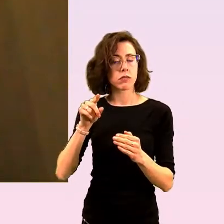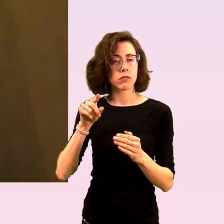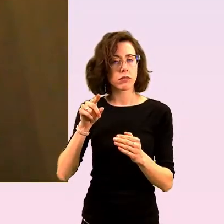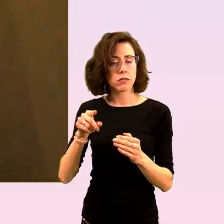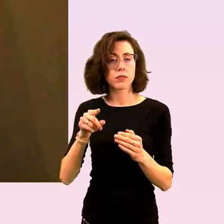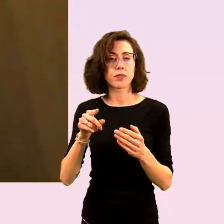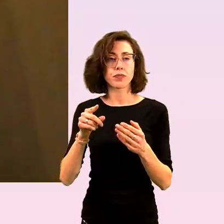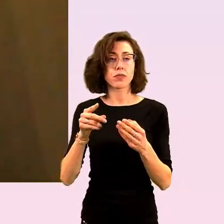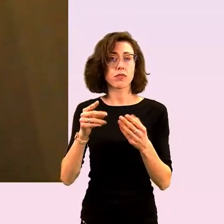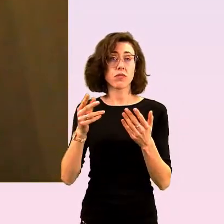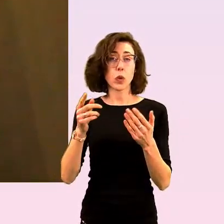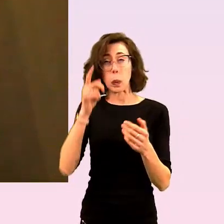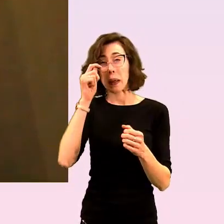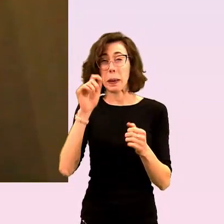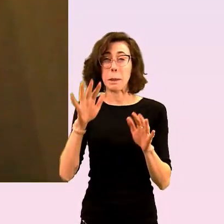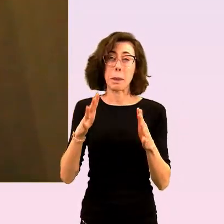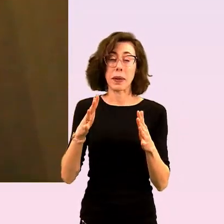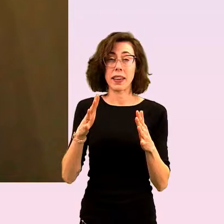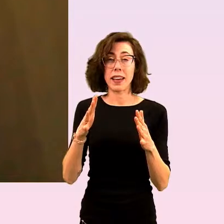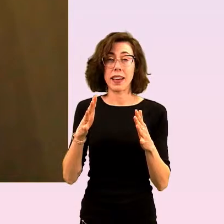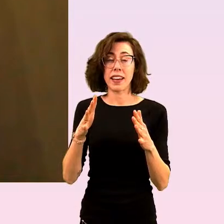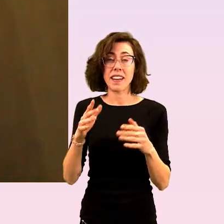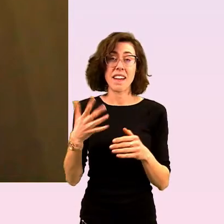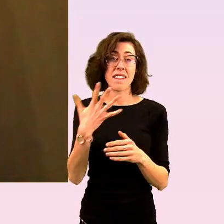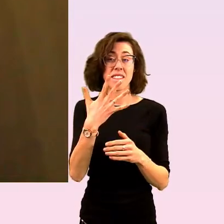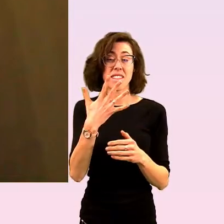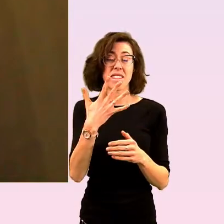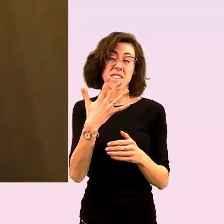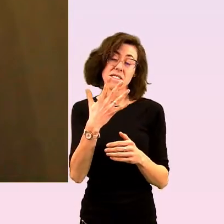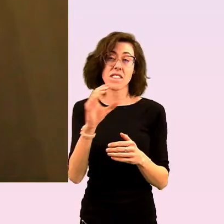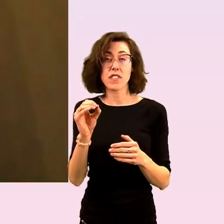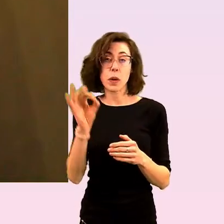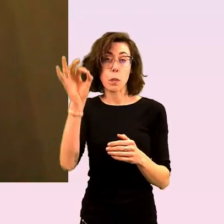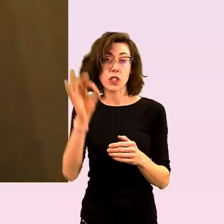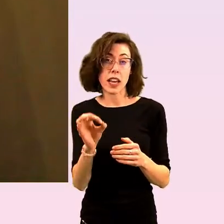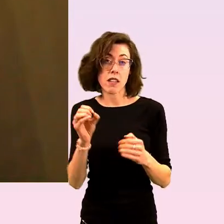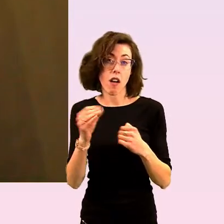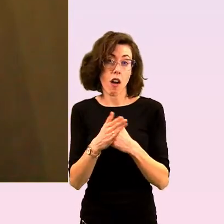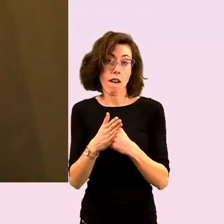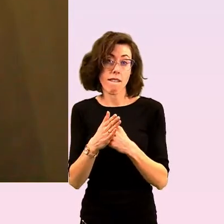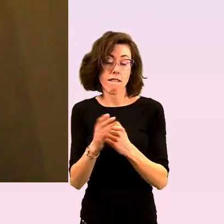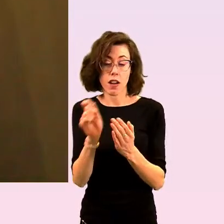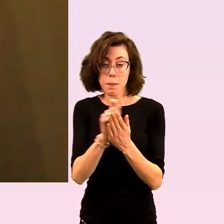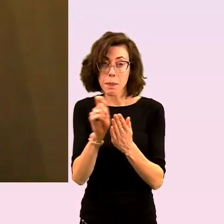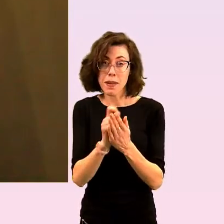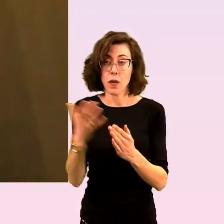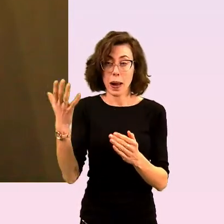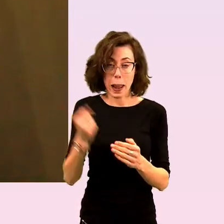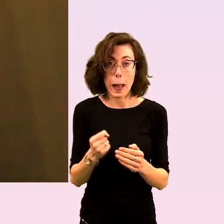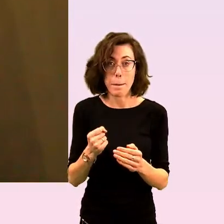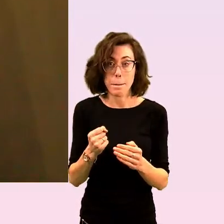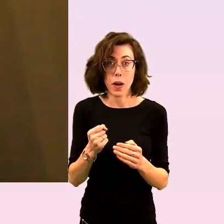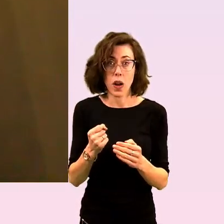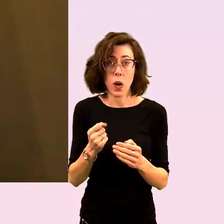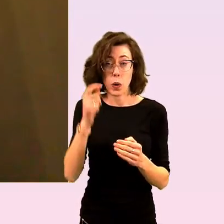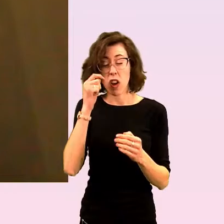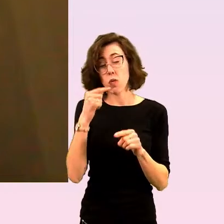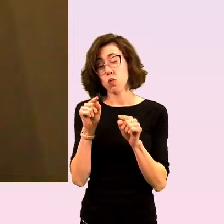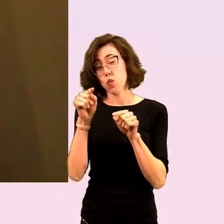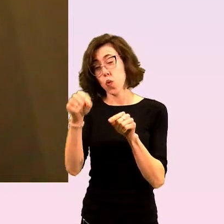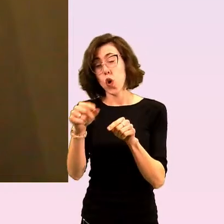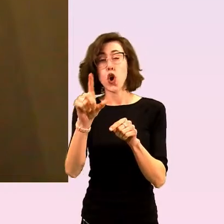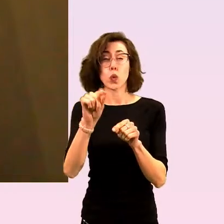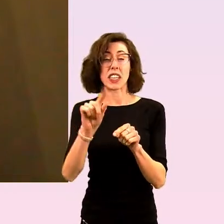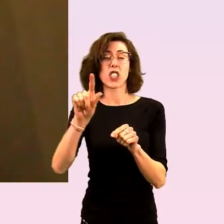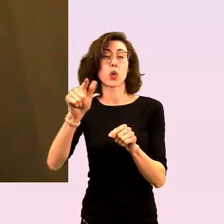about 50% of our traffic, our claim processing, would be online by 2023.